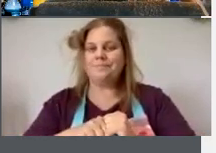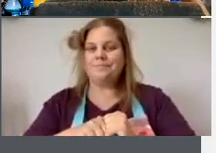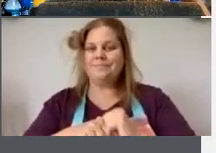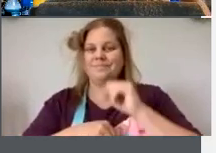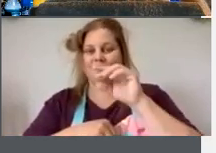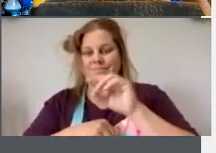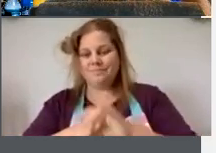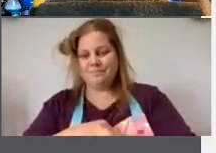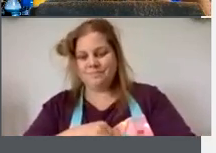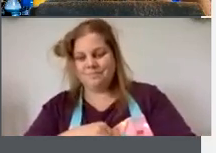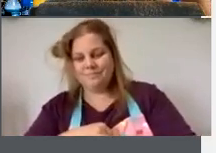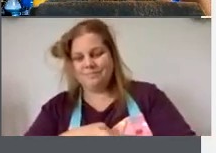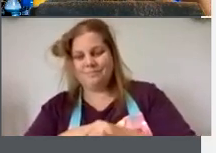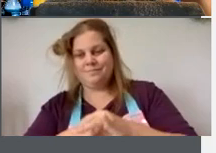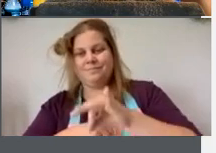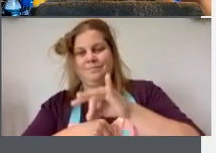Up,